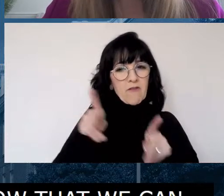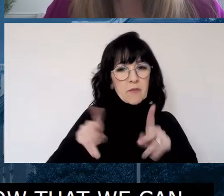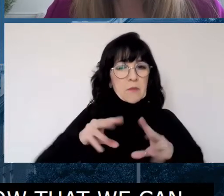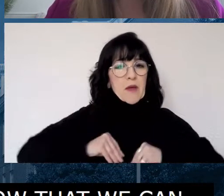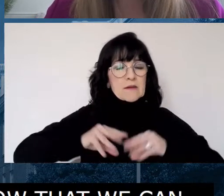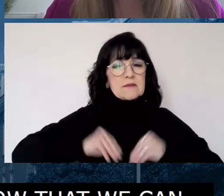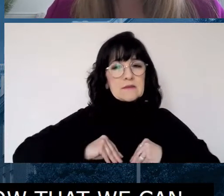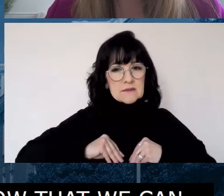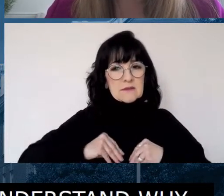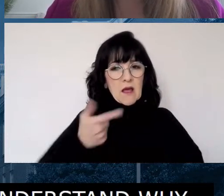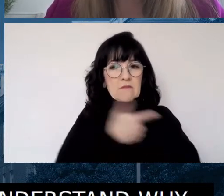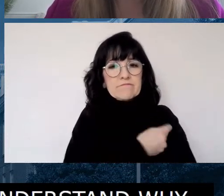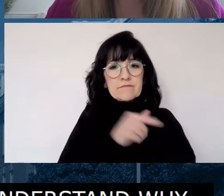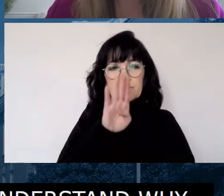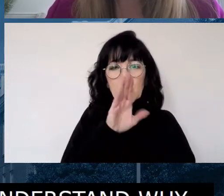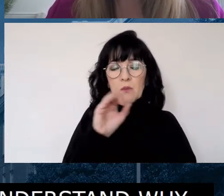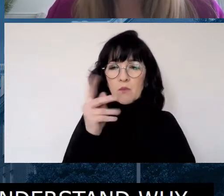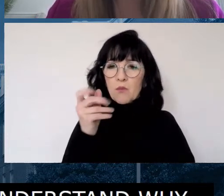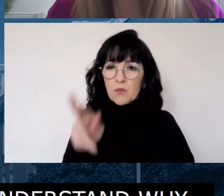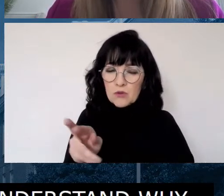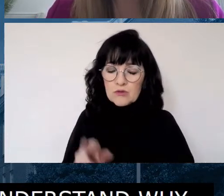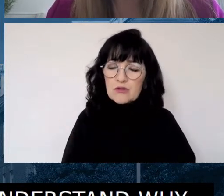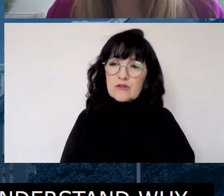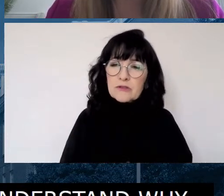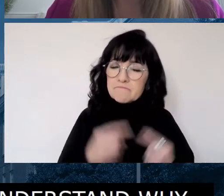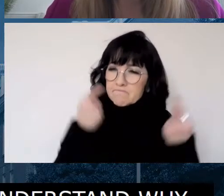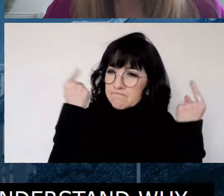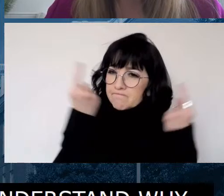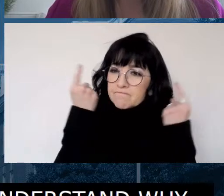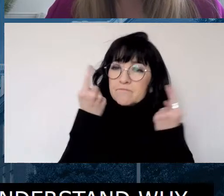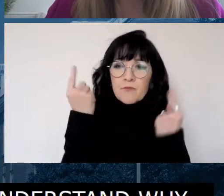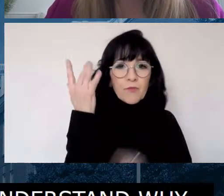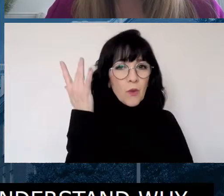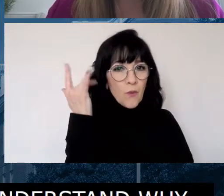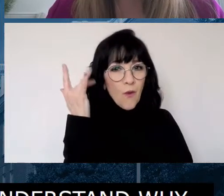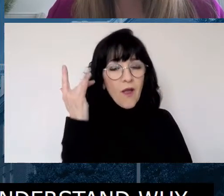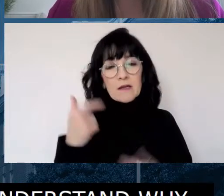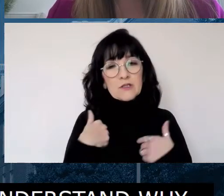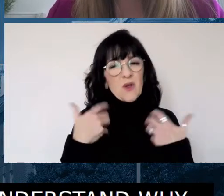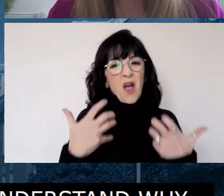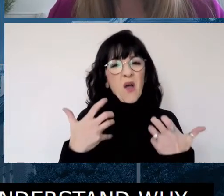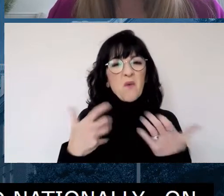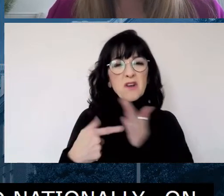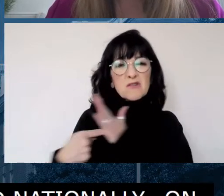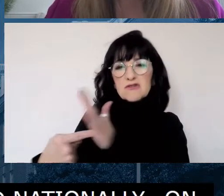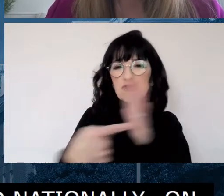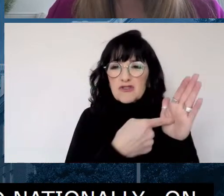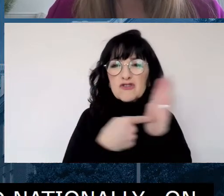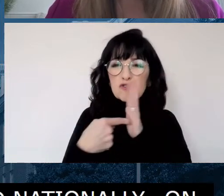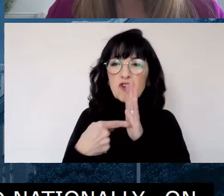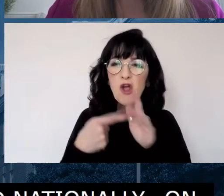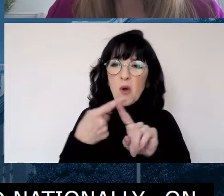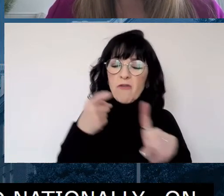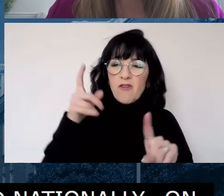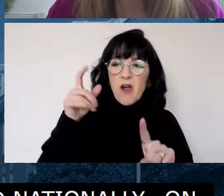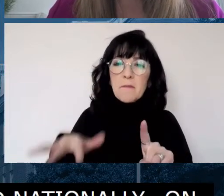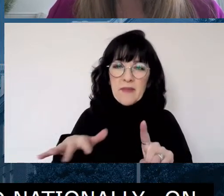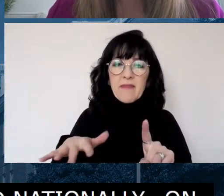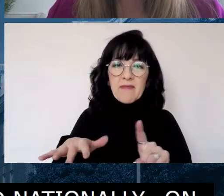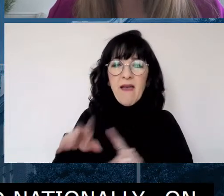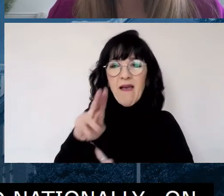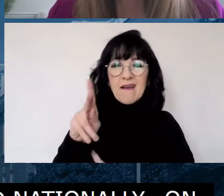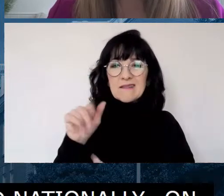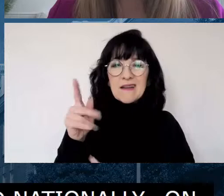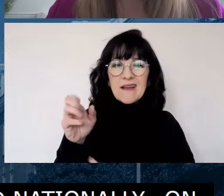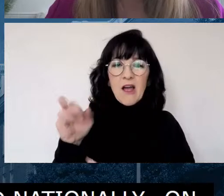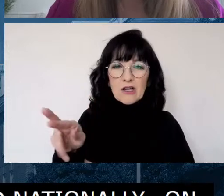to highlight some additional insights that came from the Kaiser Family Foundation survey, where